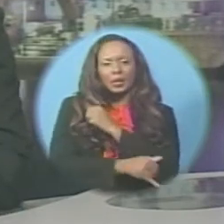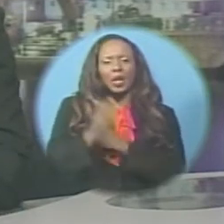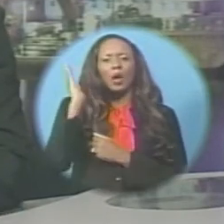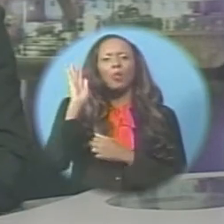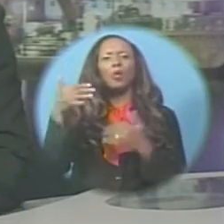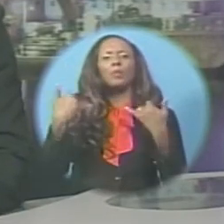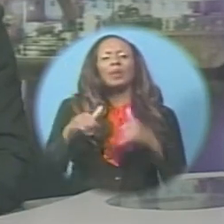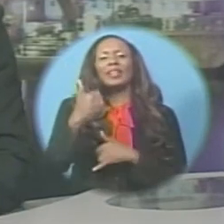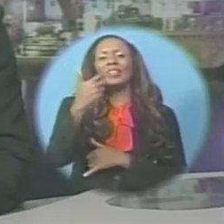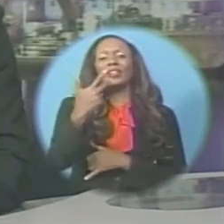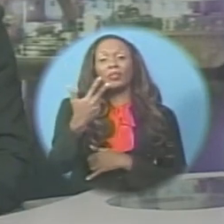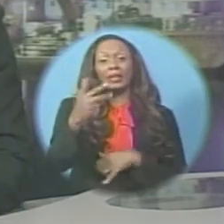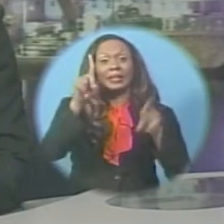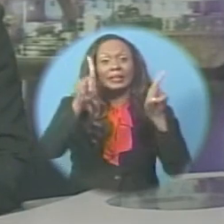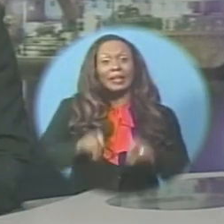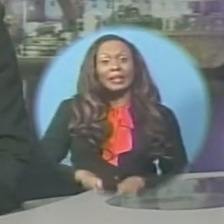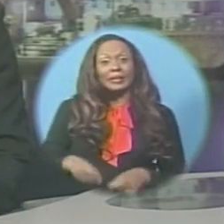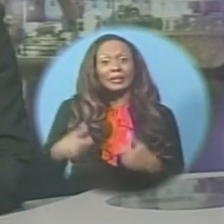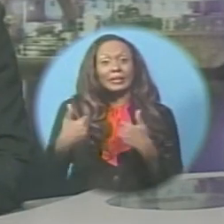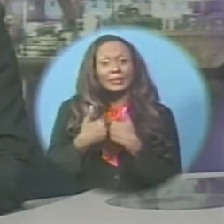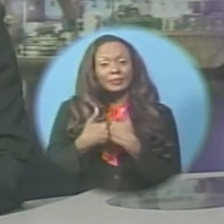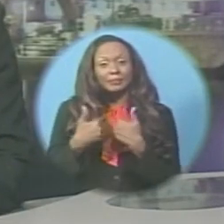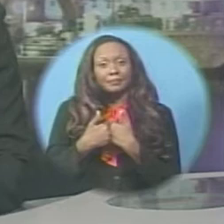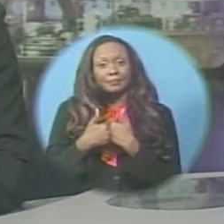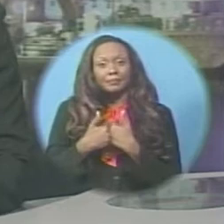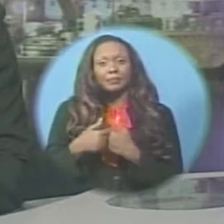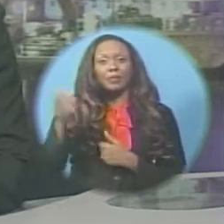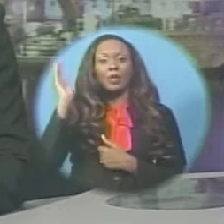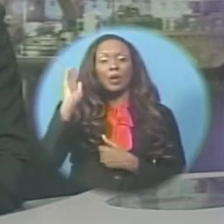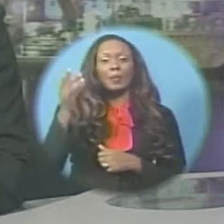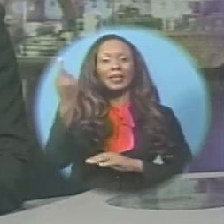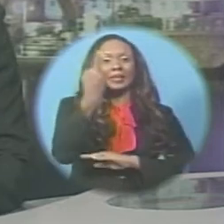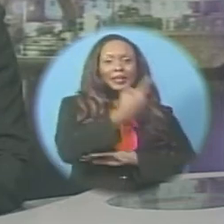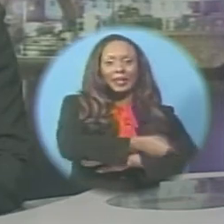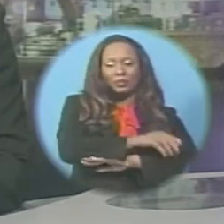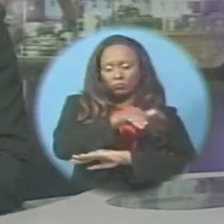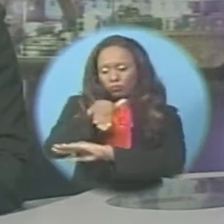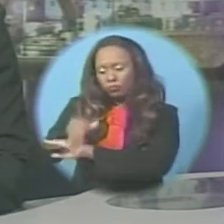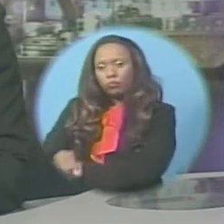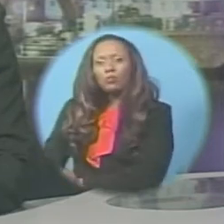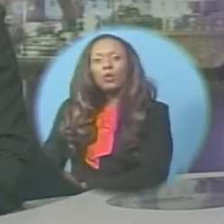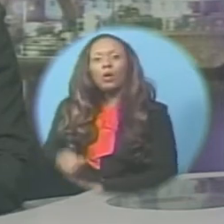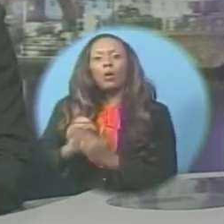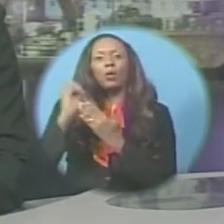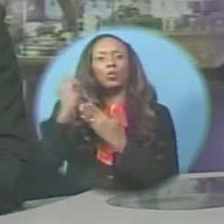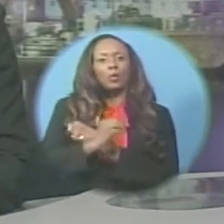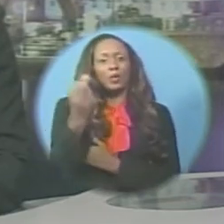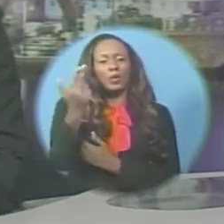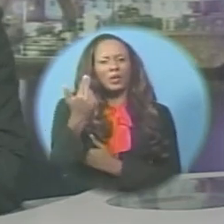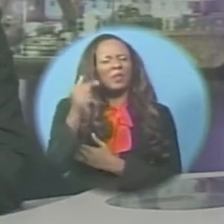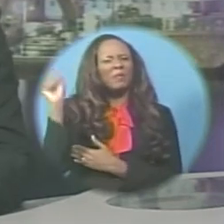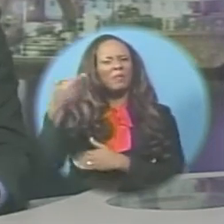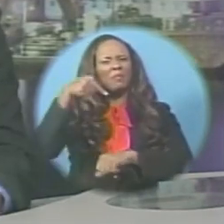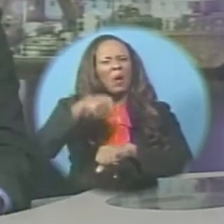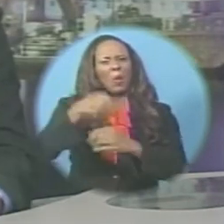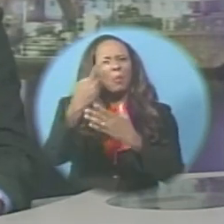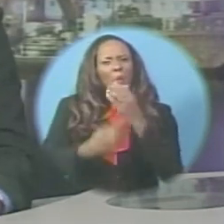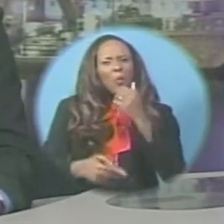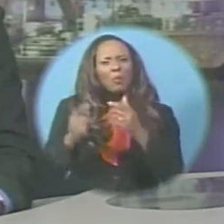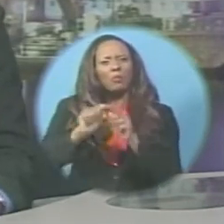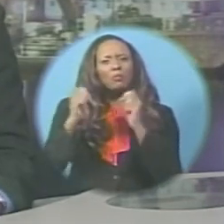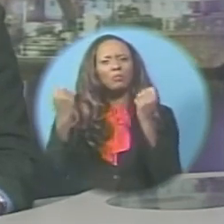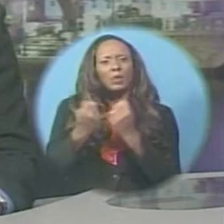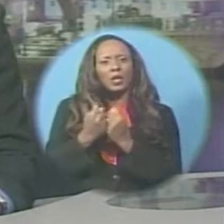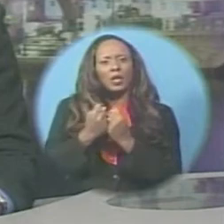the opening match will be a day-night fixture in Dubai from October 13th. Now, this will be the first time both teams will play a test